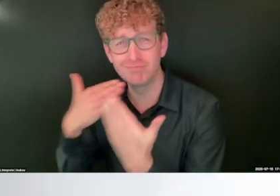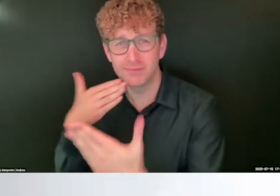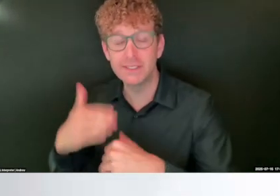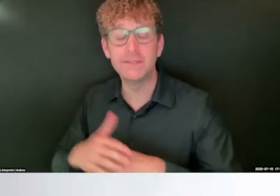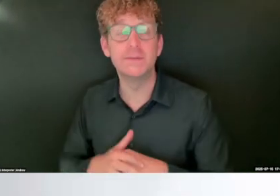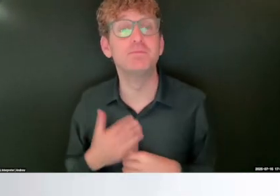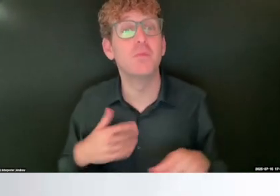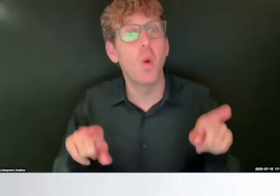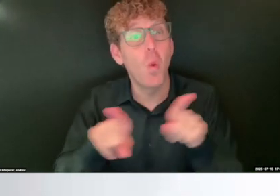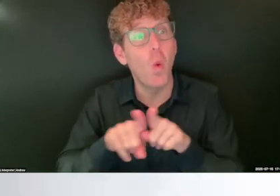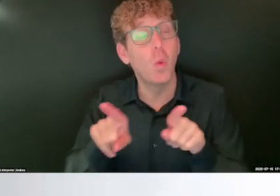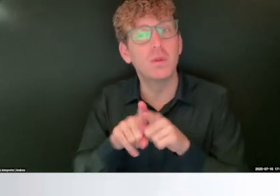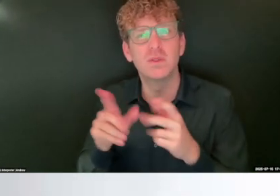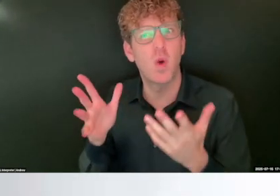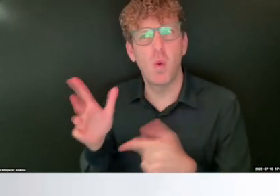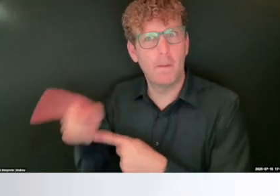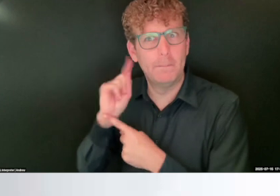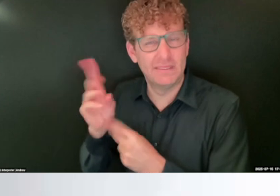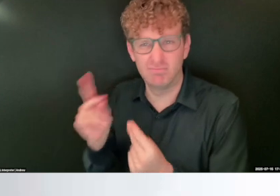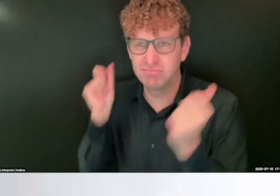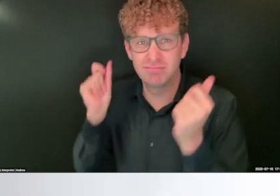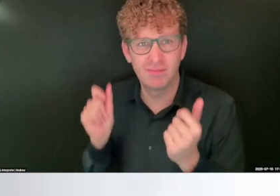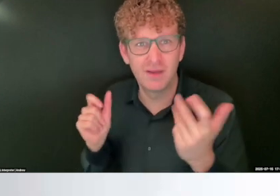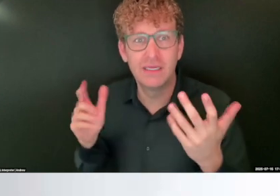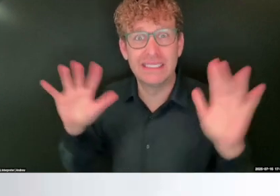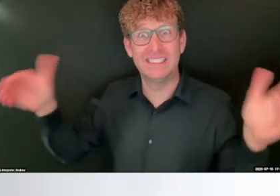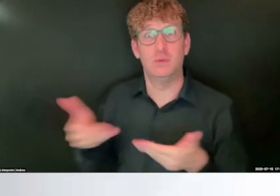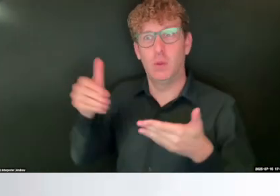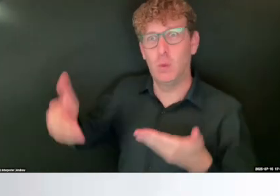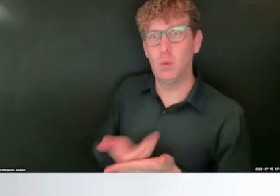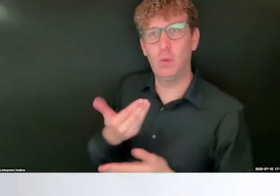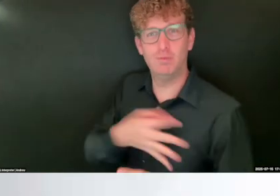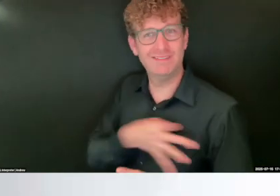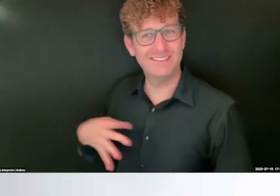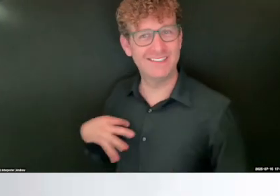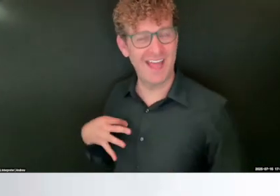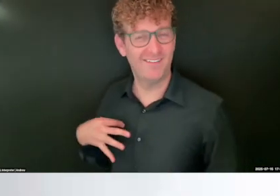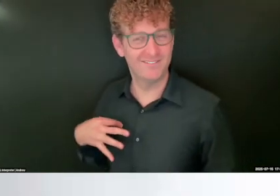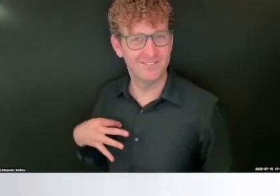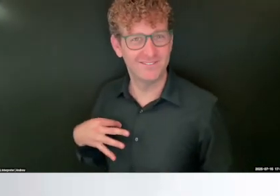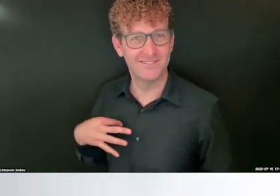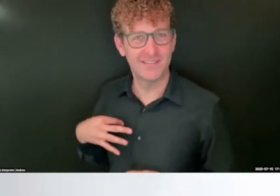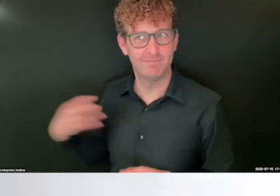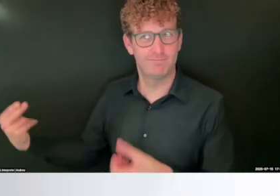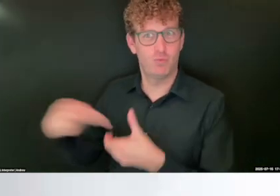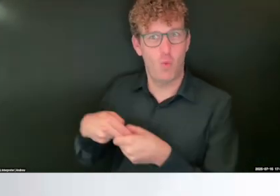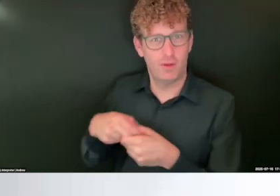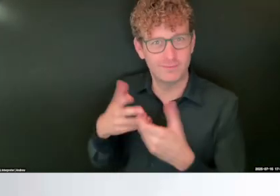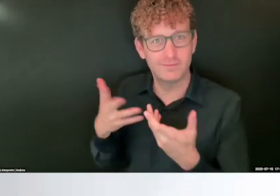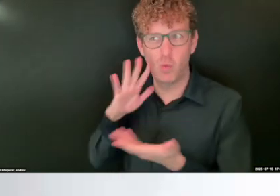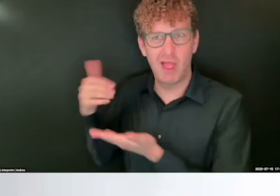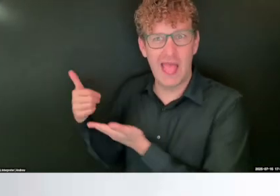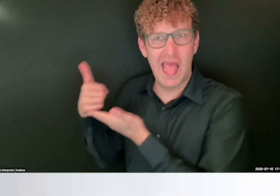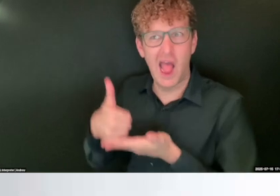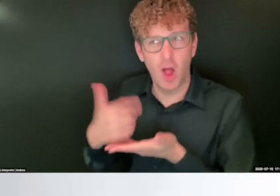quick minute to introduce a new staff member that will be helping with the co-planning with the